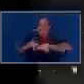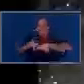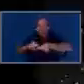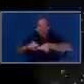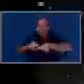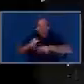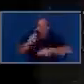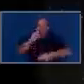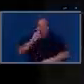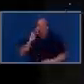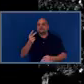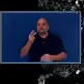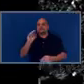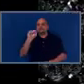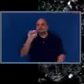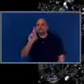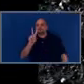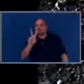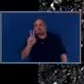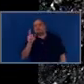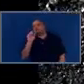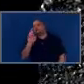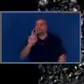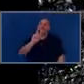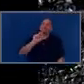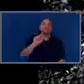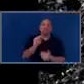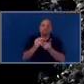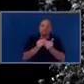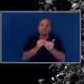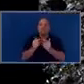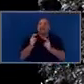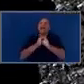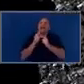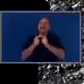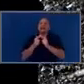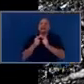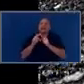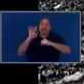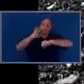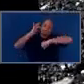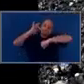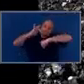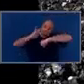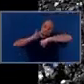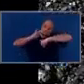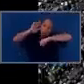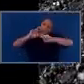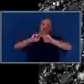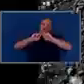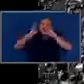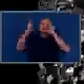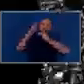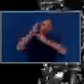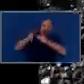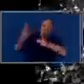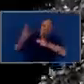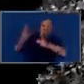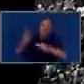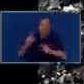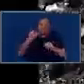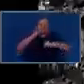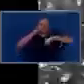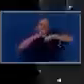fan of a SUV, and touched it briefly, and the asteroid is the size